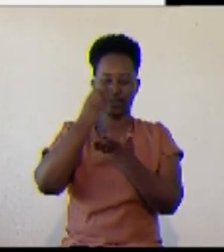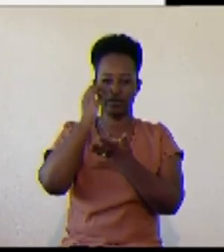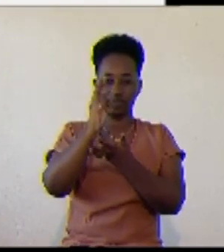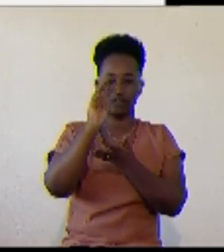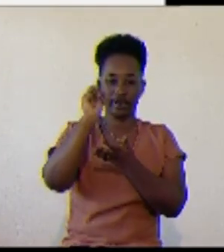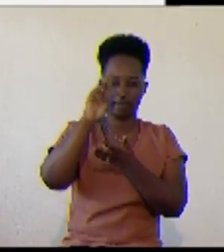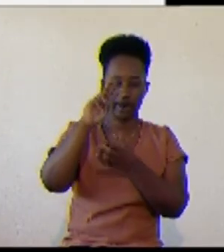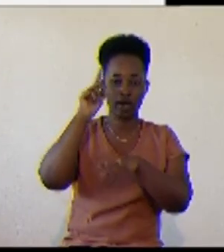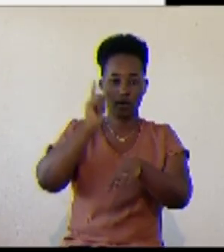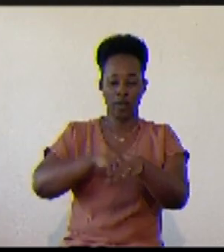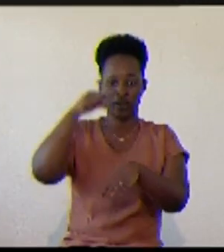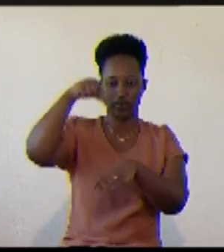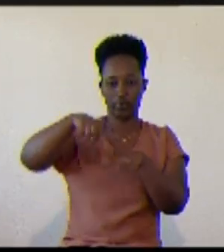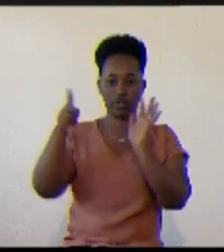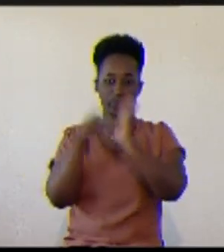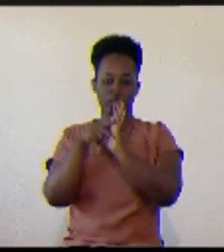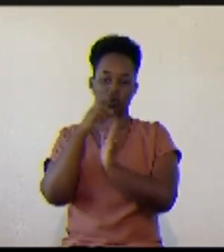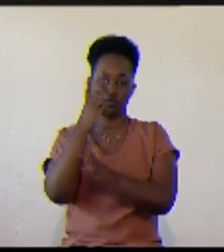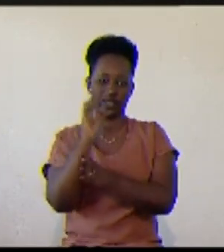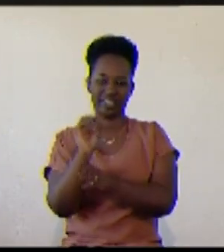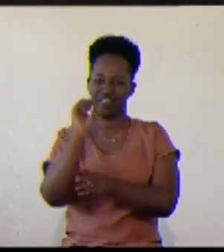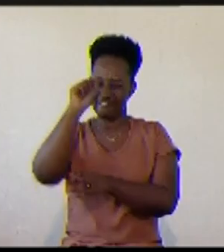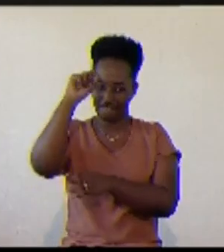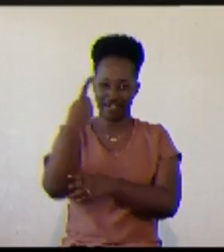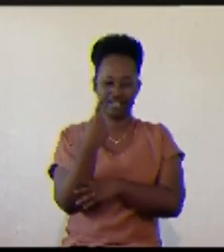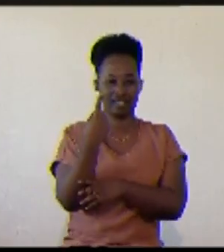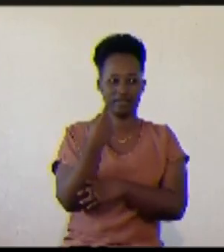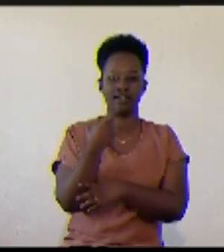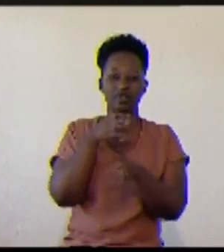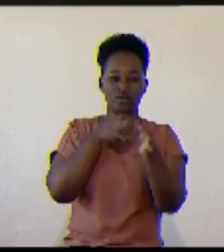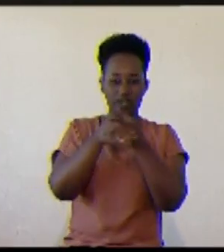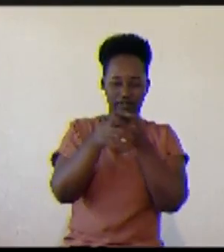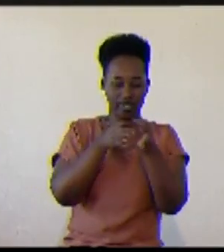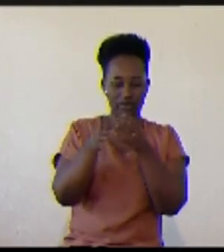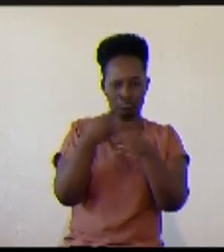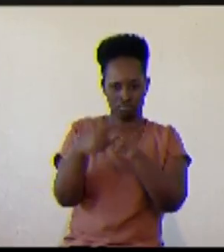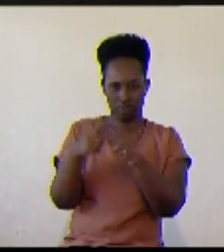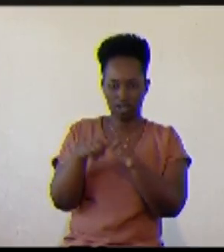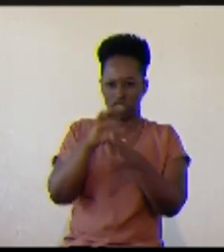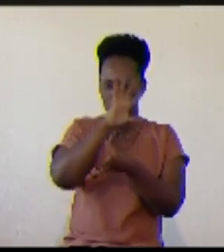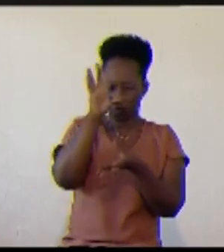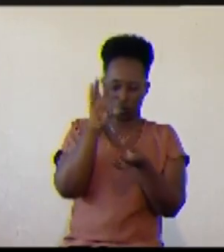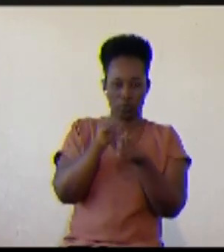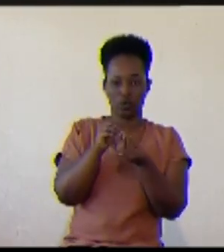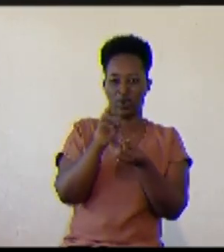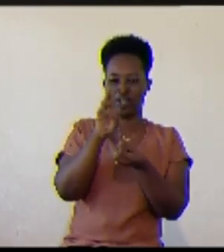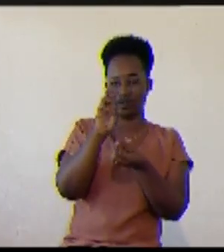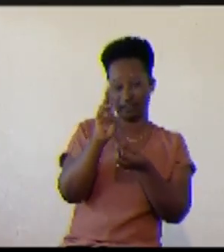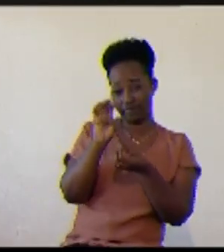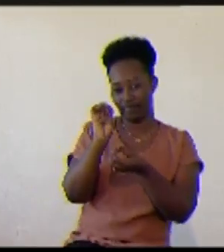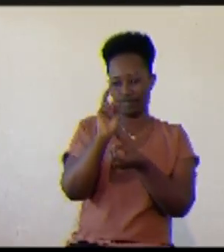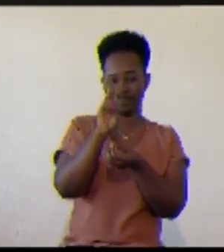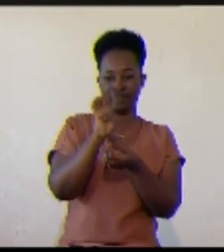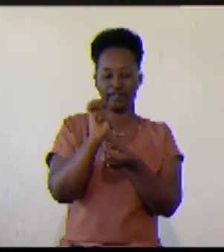Q or when output is 20. You will first differentiate total revenue function with respect to output, and